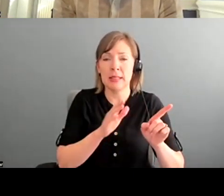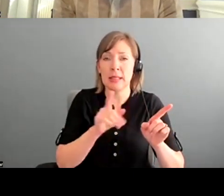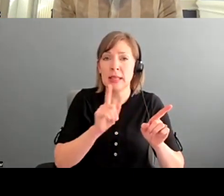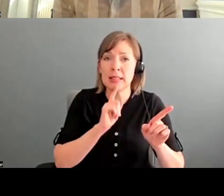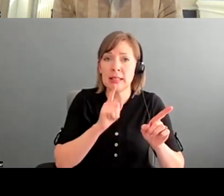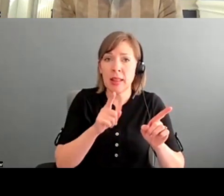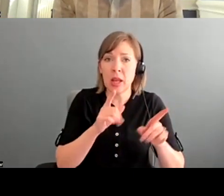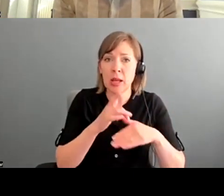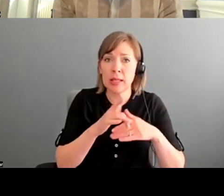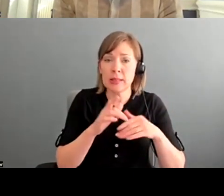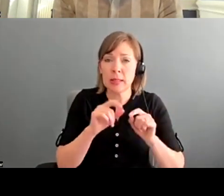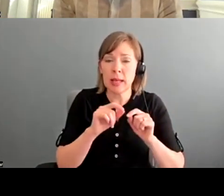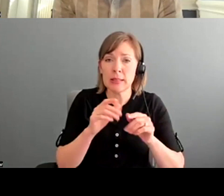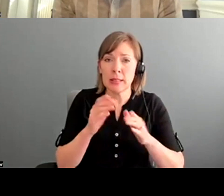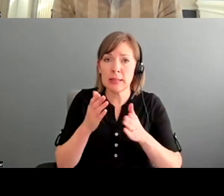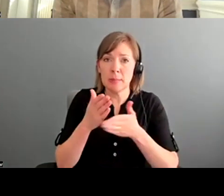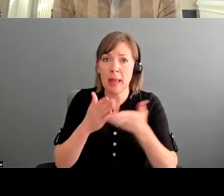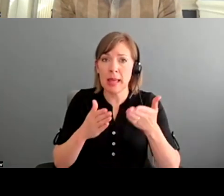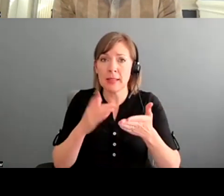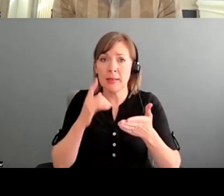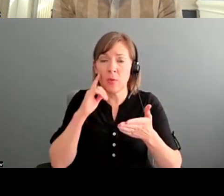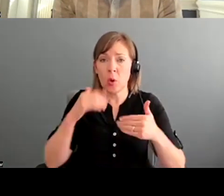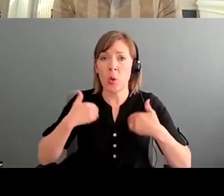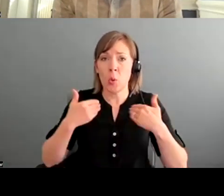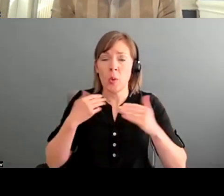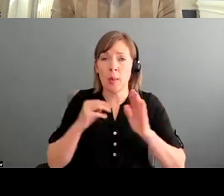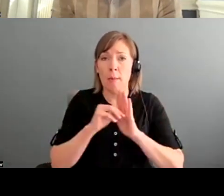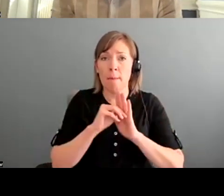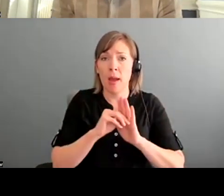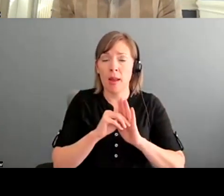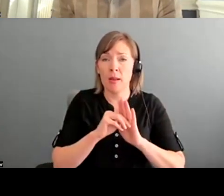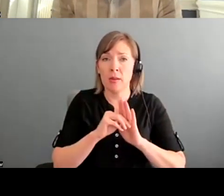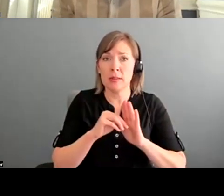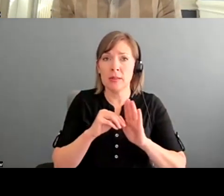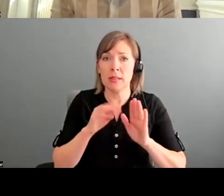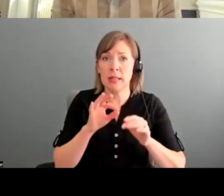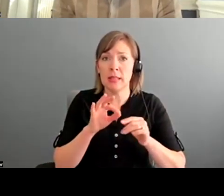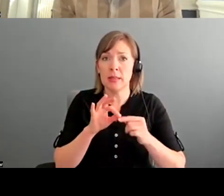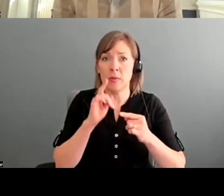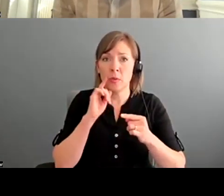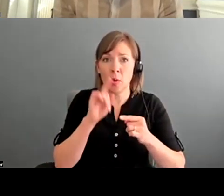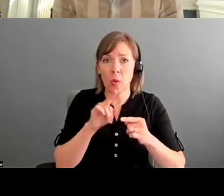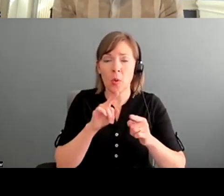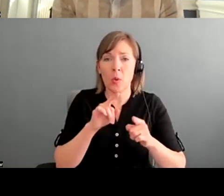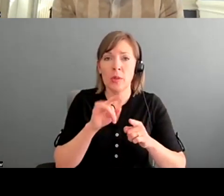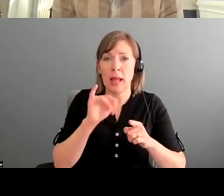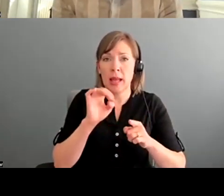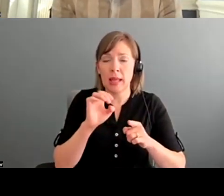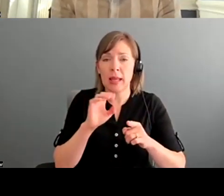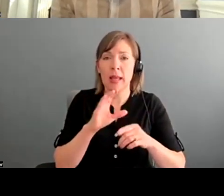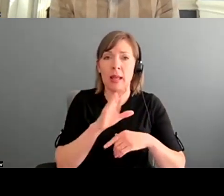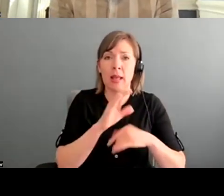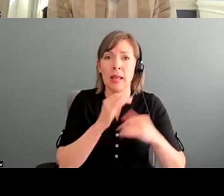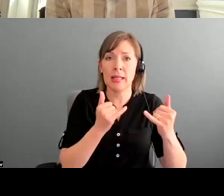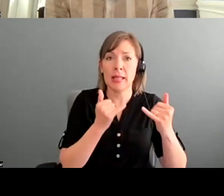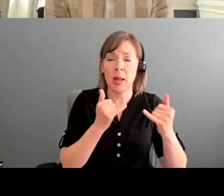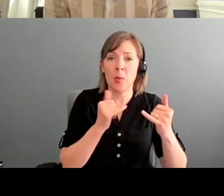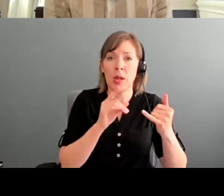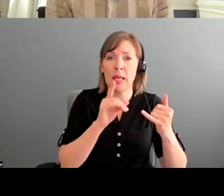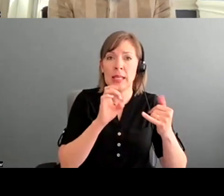for youth models similar to those mentioned, i.e. contemporary deinstitutionalization